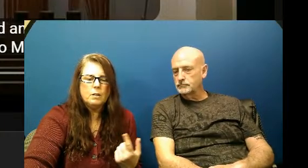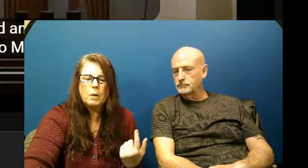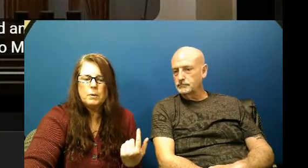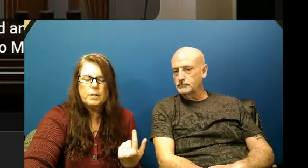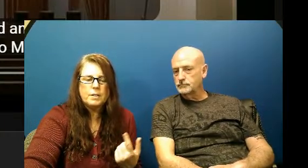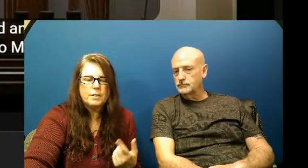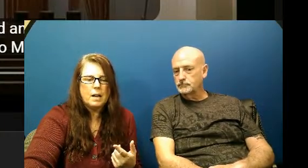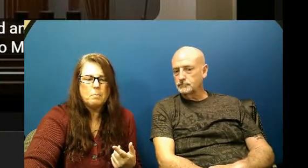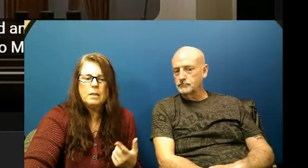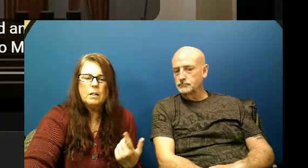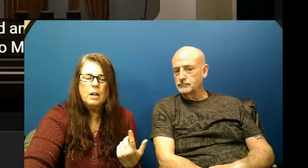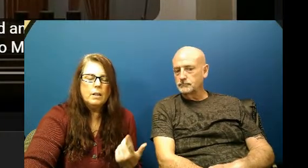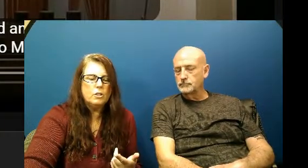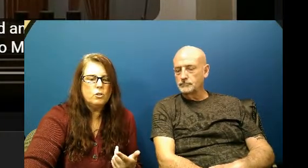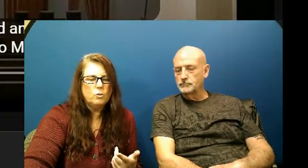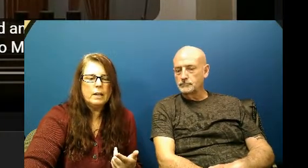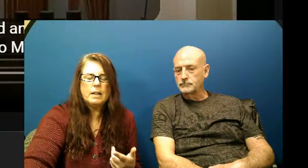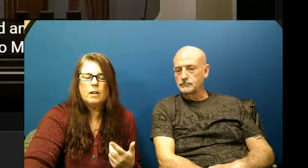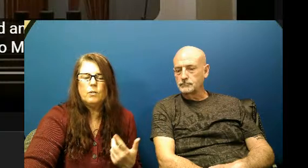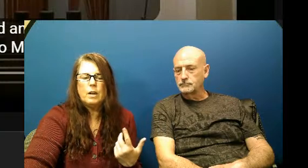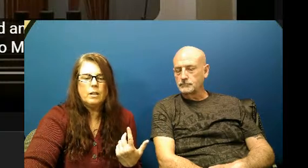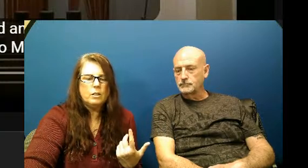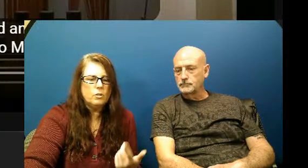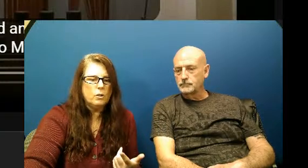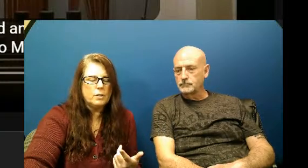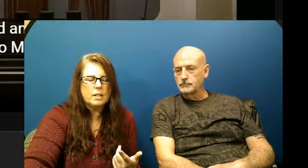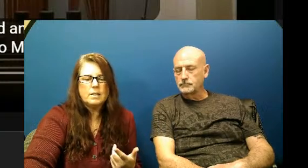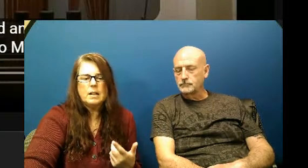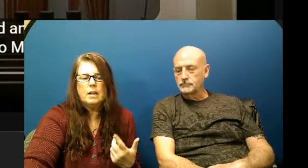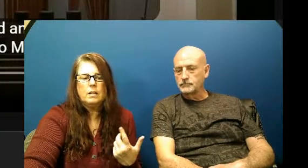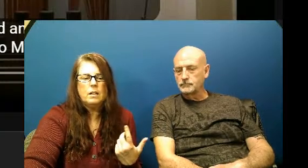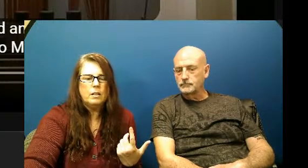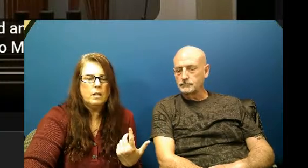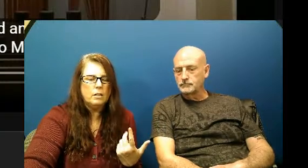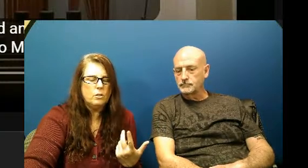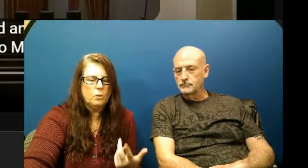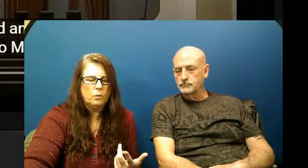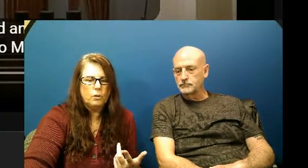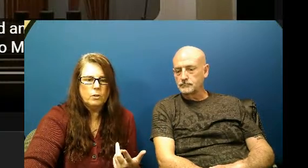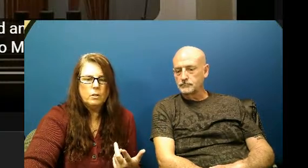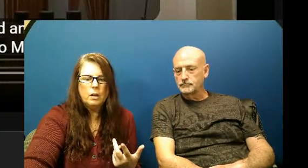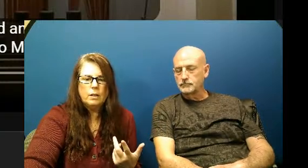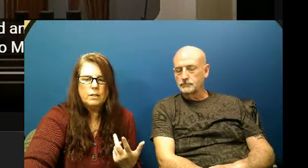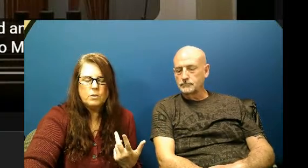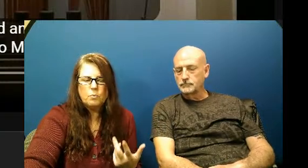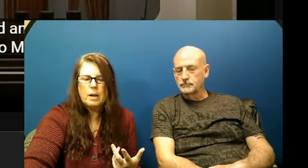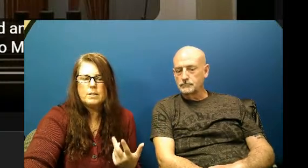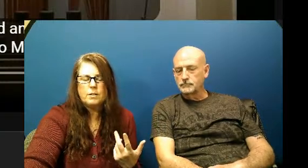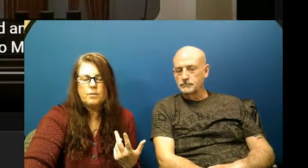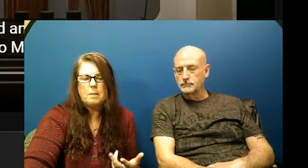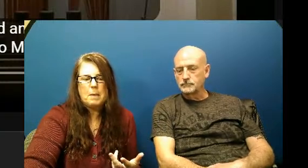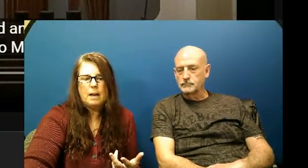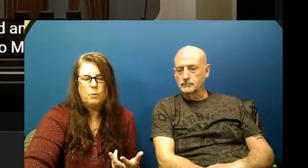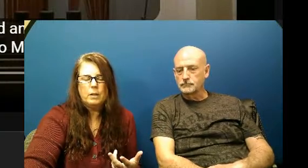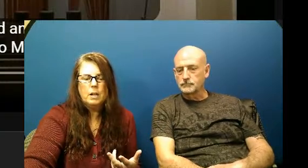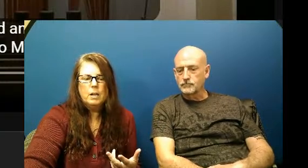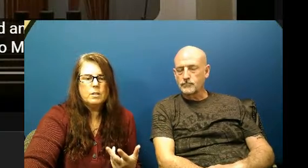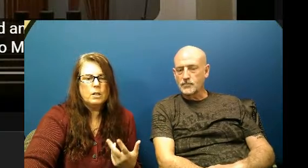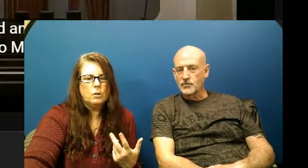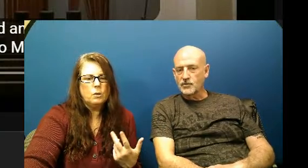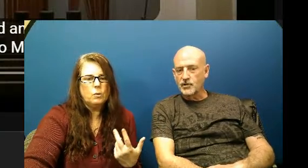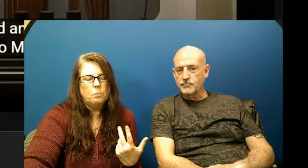and getting away with it, does not mean that you lay down and that you don't take a stand and that you don't learn these rights to fight back